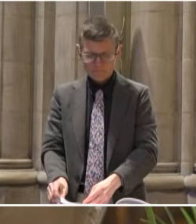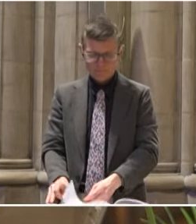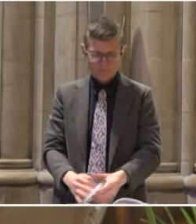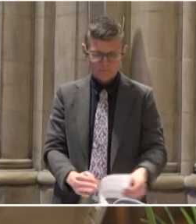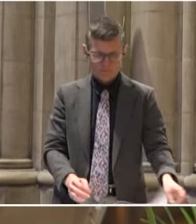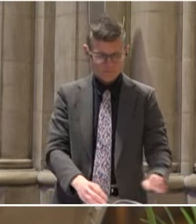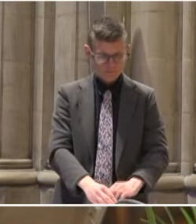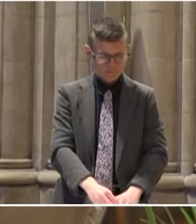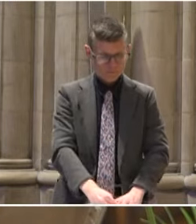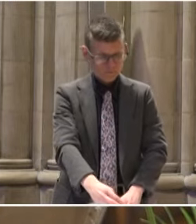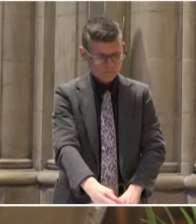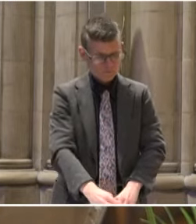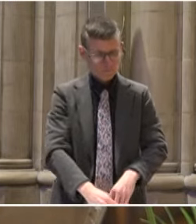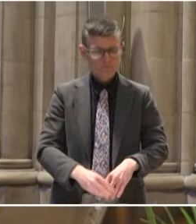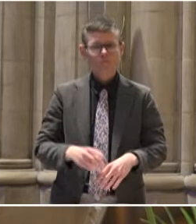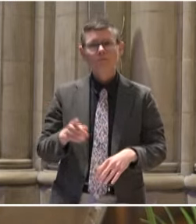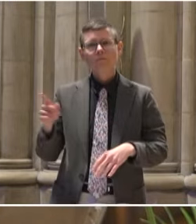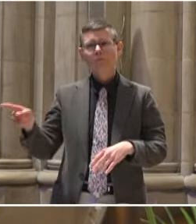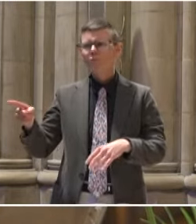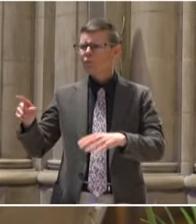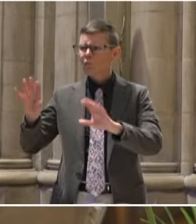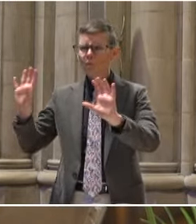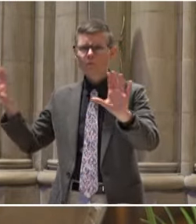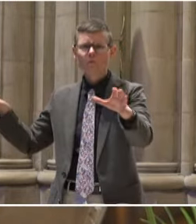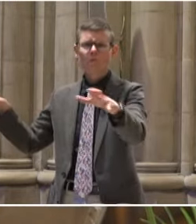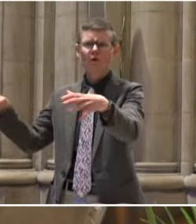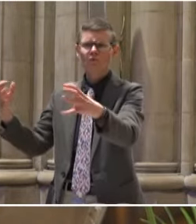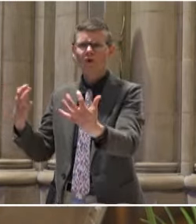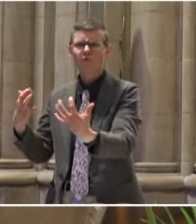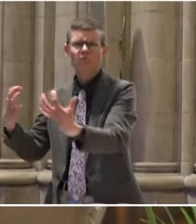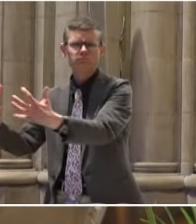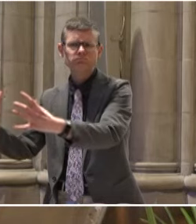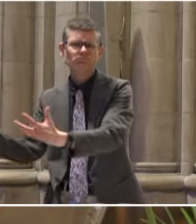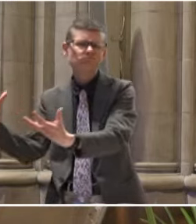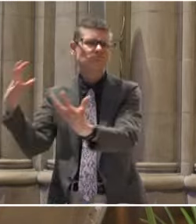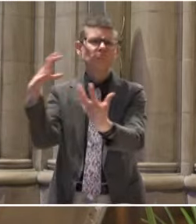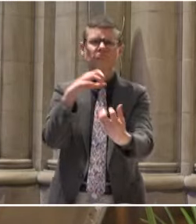Then the crowd laid hands on Jesus and arrested him.